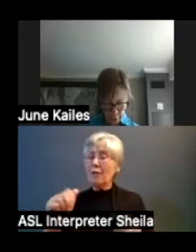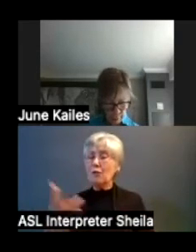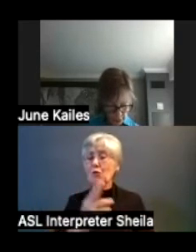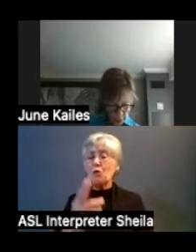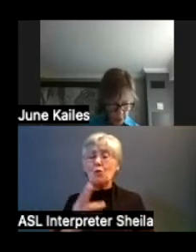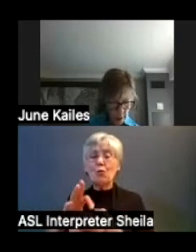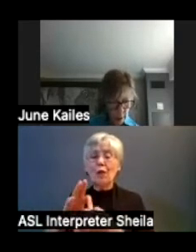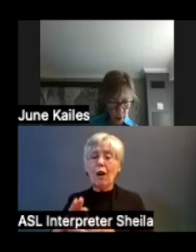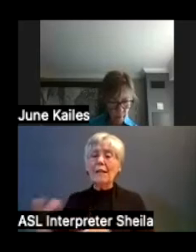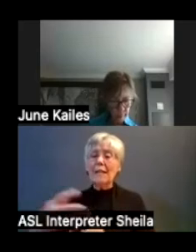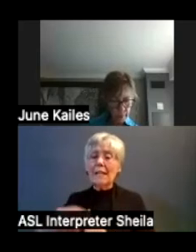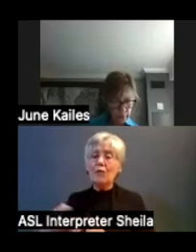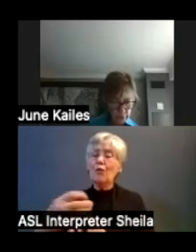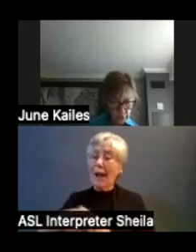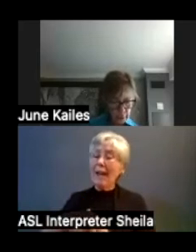integrating CMIS.